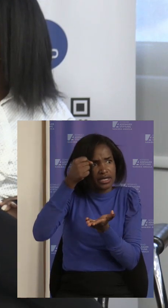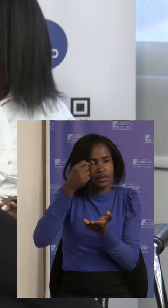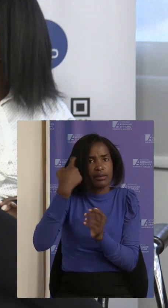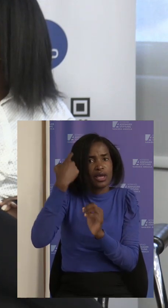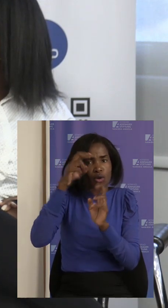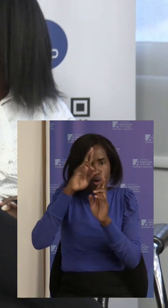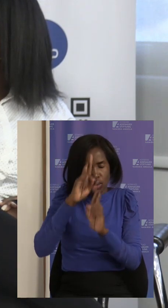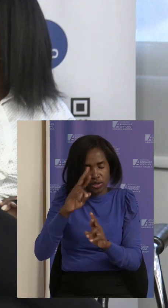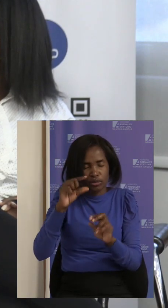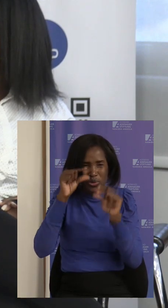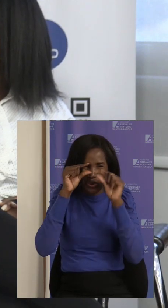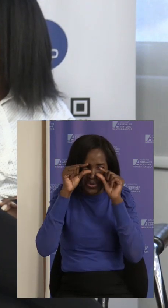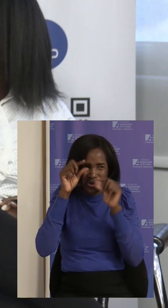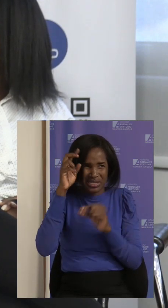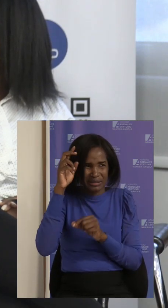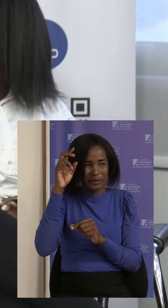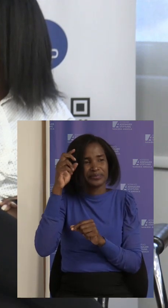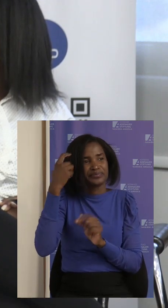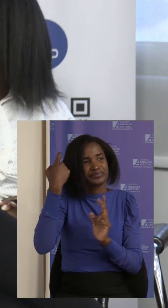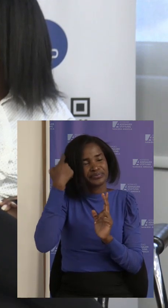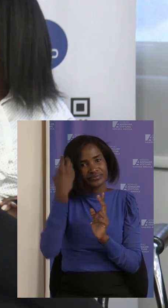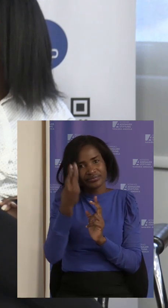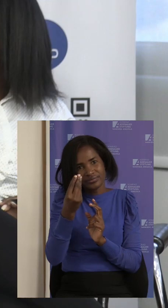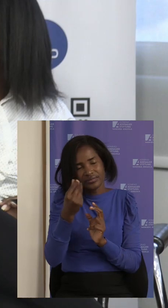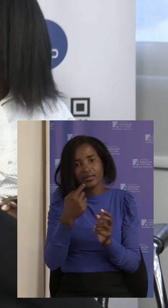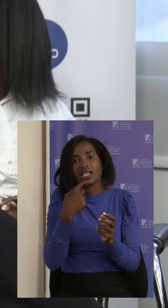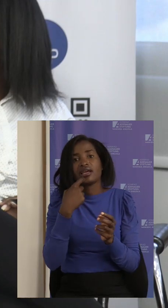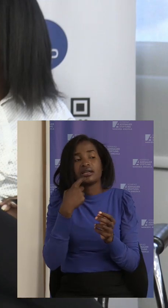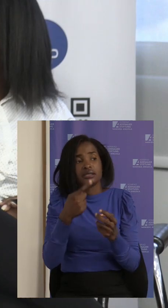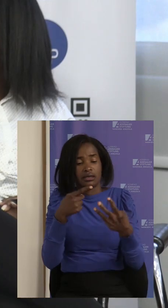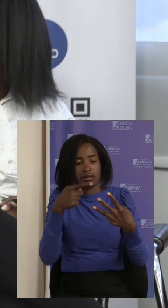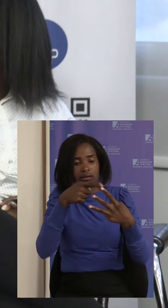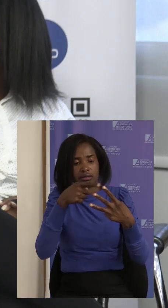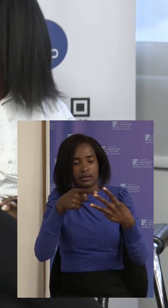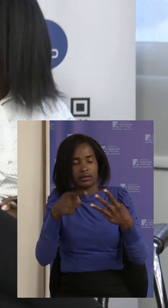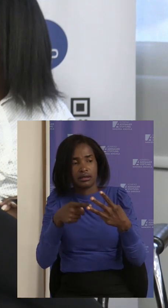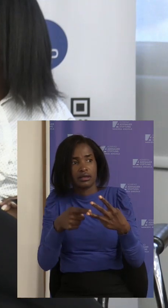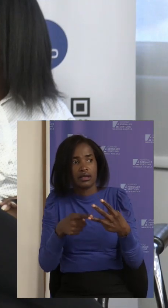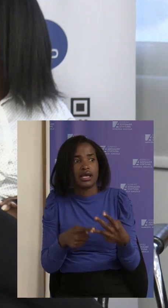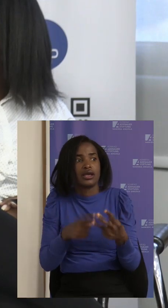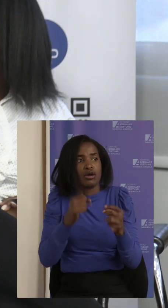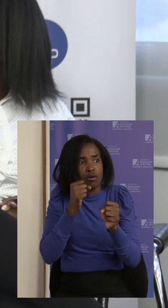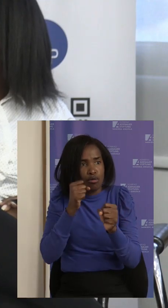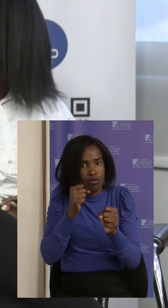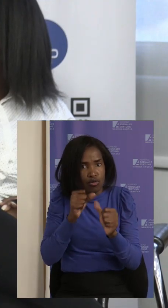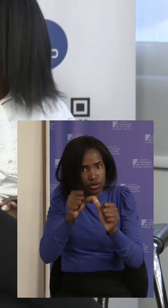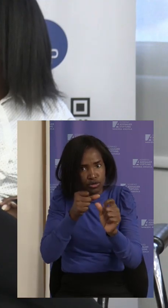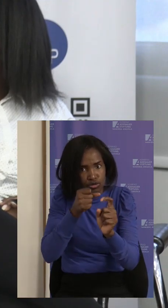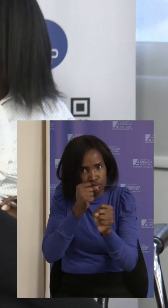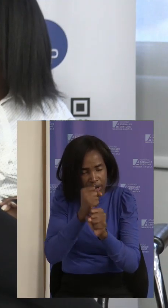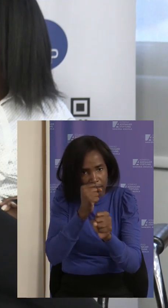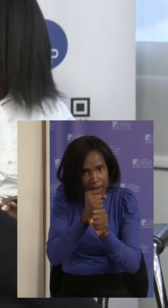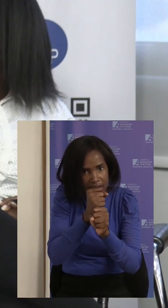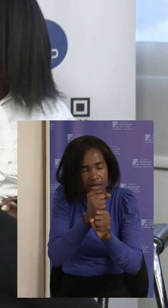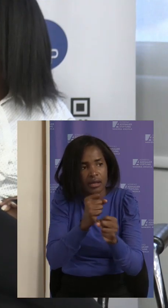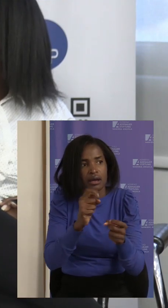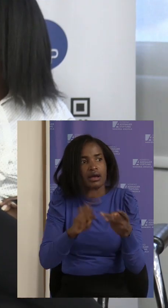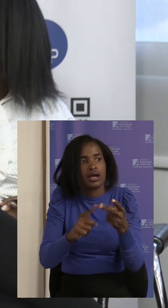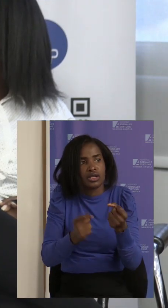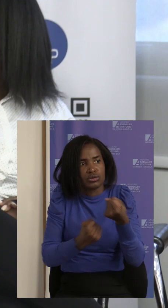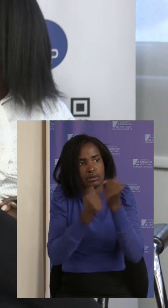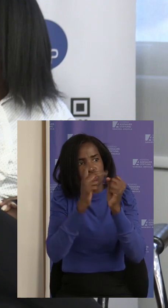where he reiterated that it is based on the 3 pillars of pro-sustainability, in a pro-poor manner,